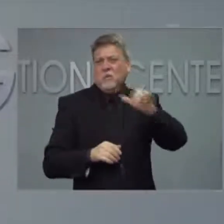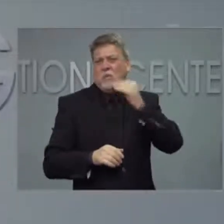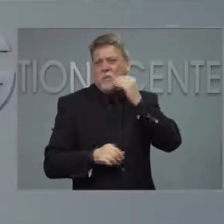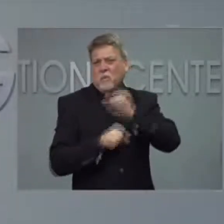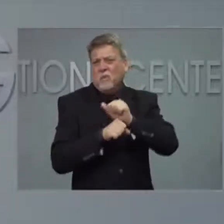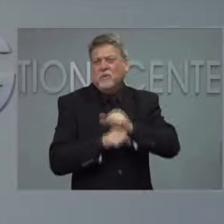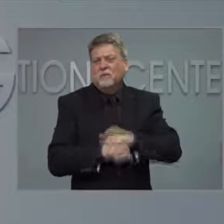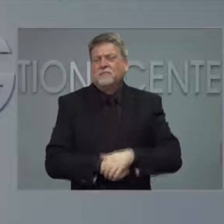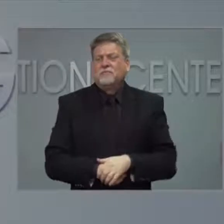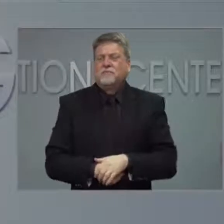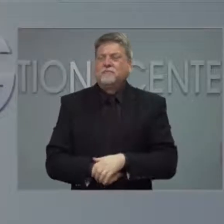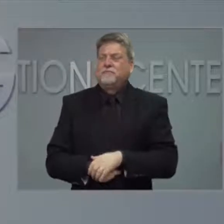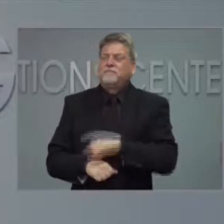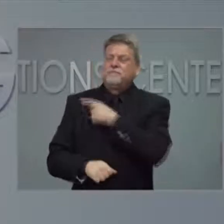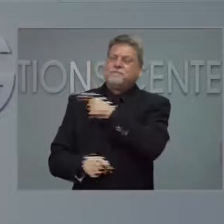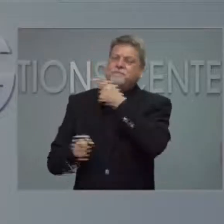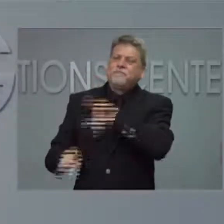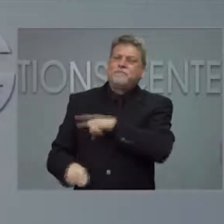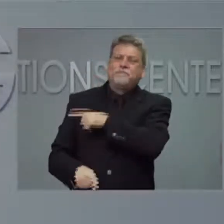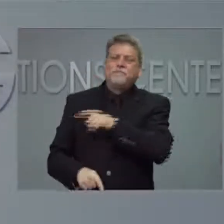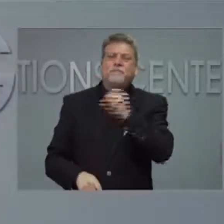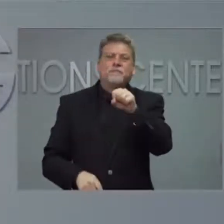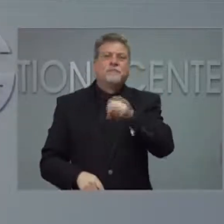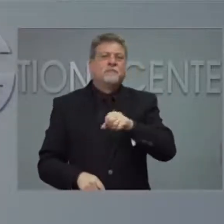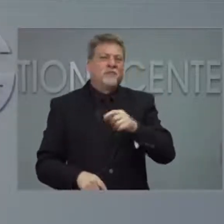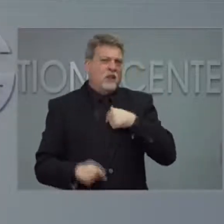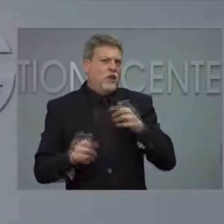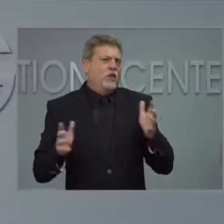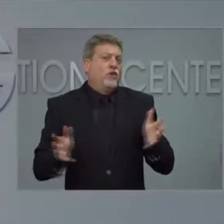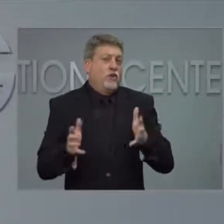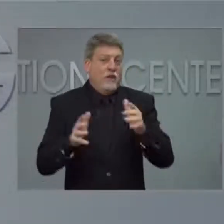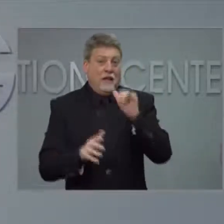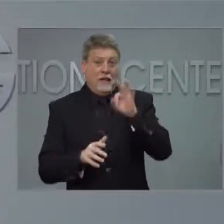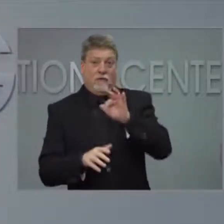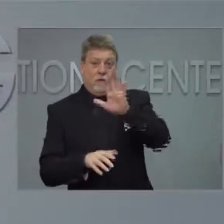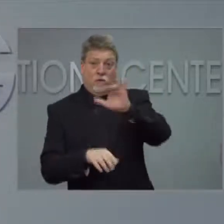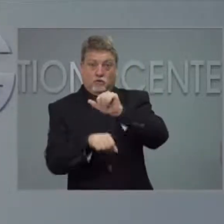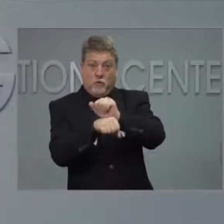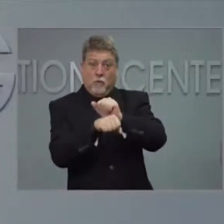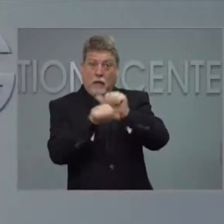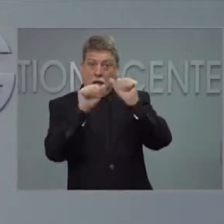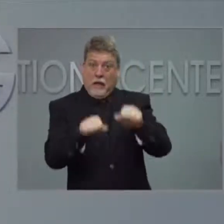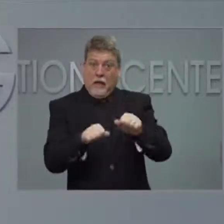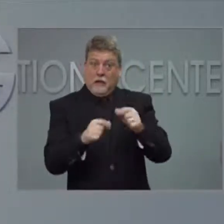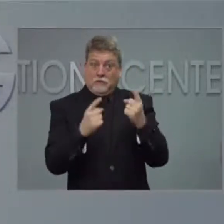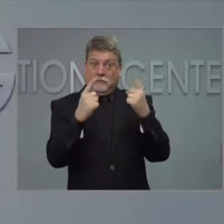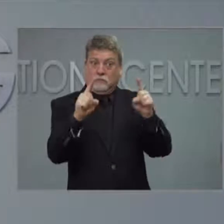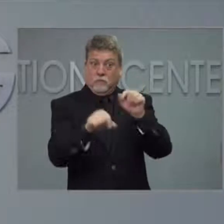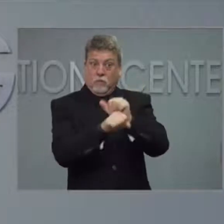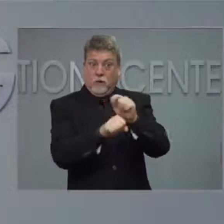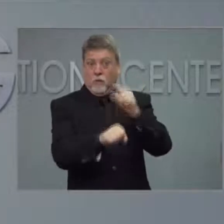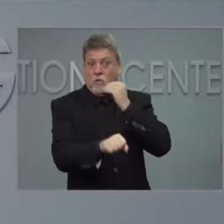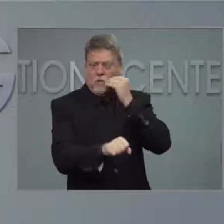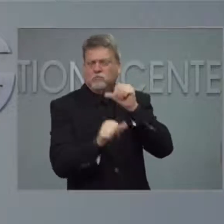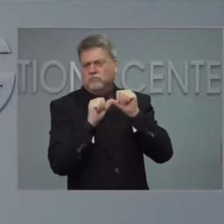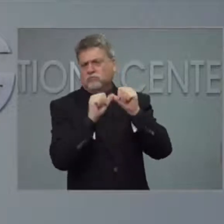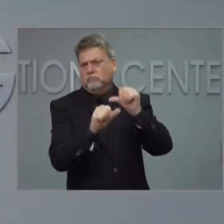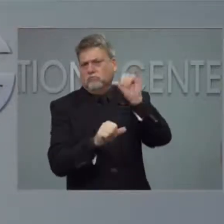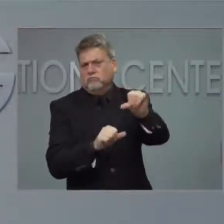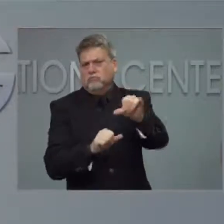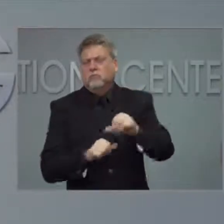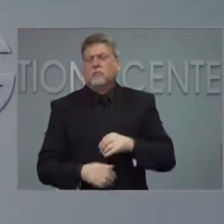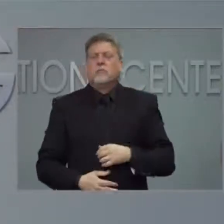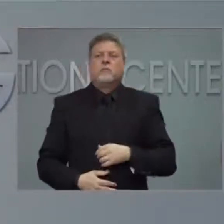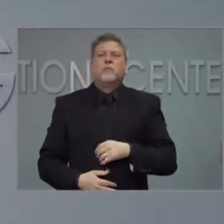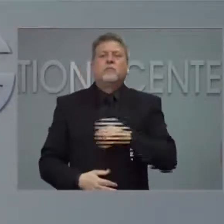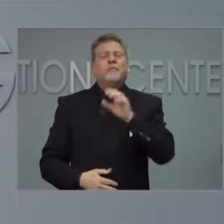Thanks, Cullen. As the governor said, yes, we would continue to encourage folks that can be working remotely to continue to do that. Remember, as we said, our